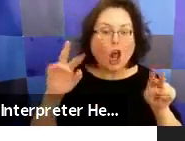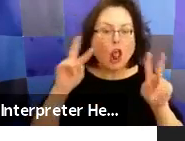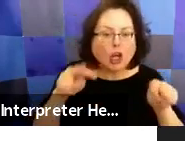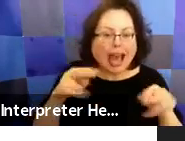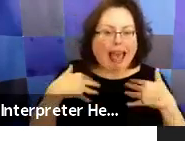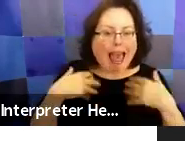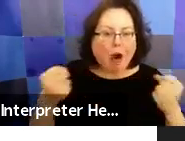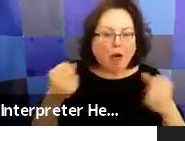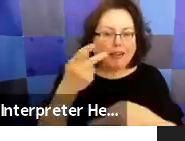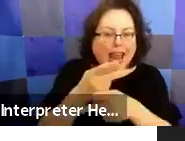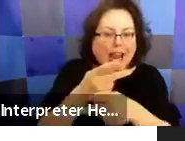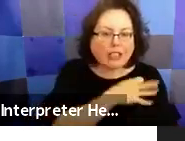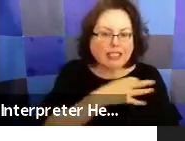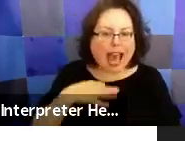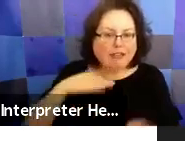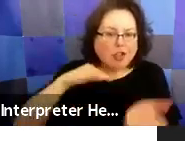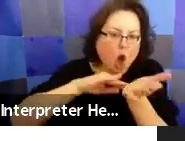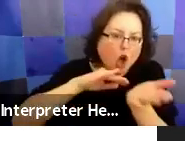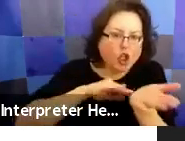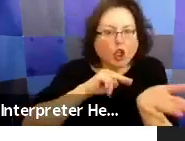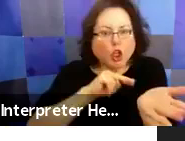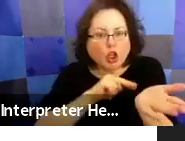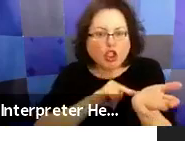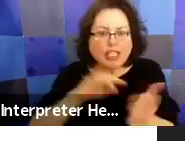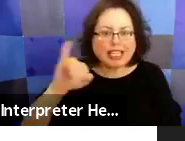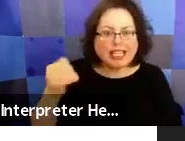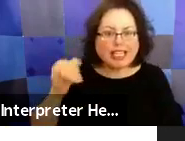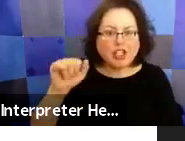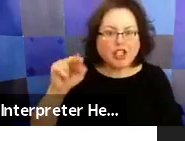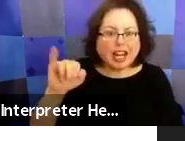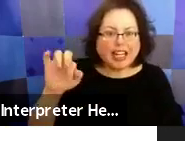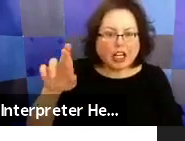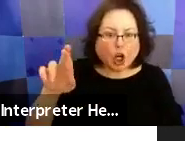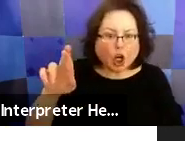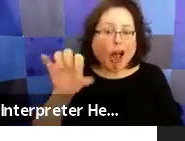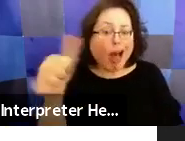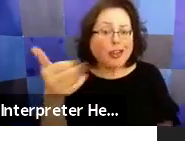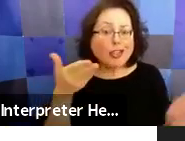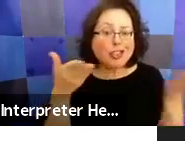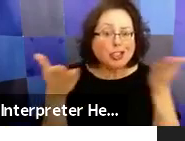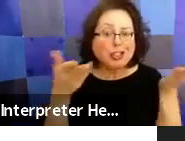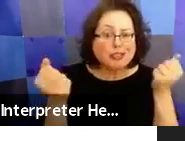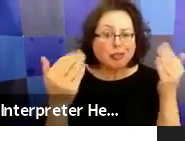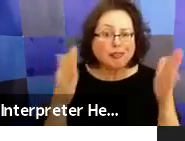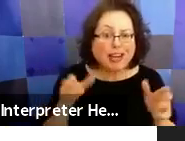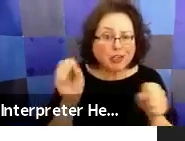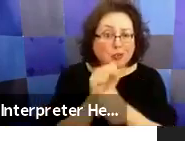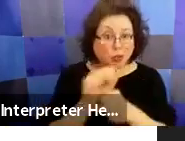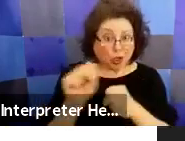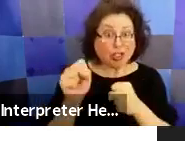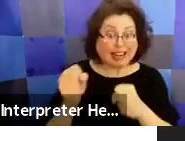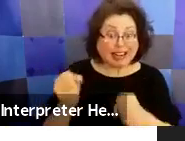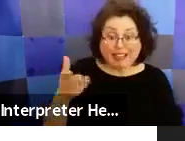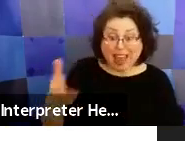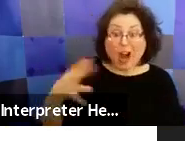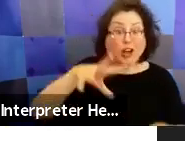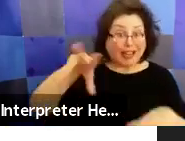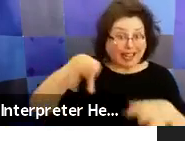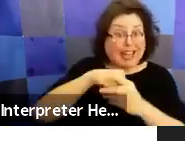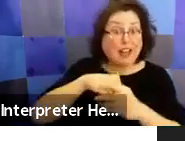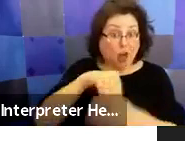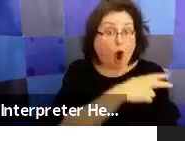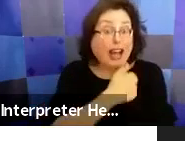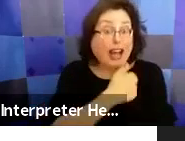doctors and nurses and janitors and other service providers, anyone who's working within hospitals